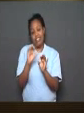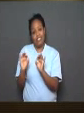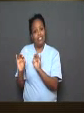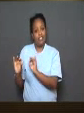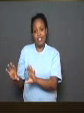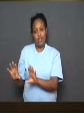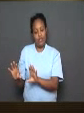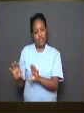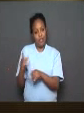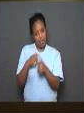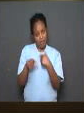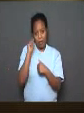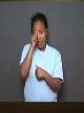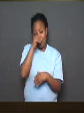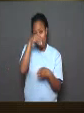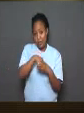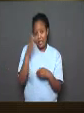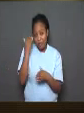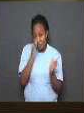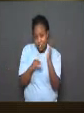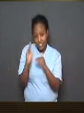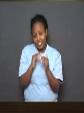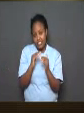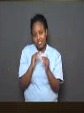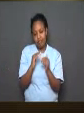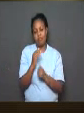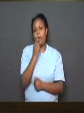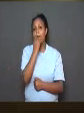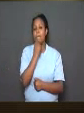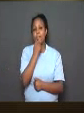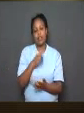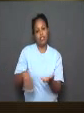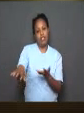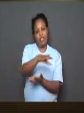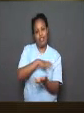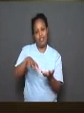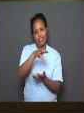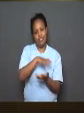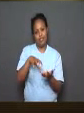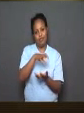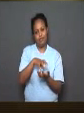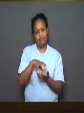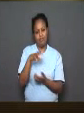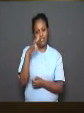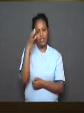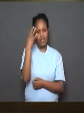of rule of law in Ethiopia is the Red Terror of the